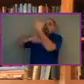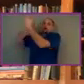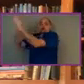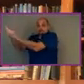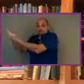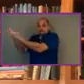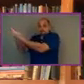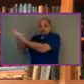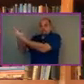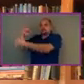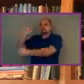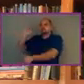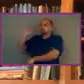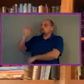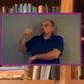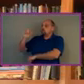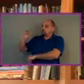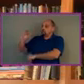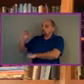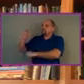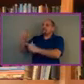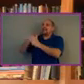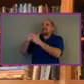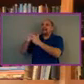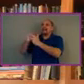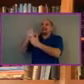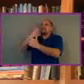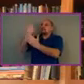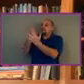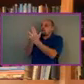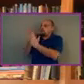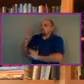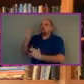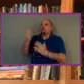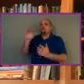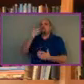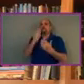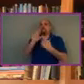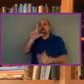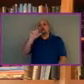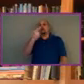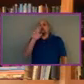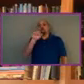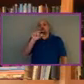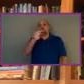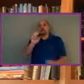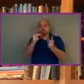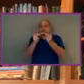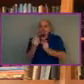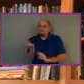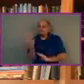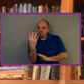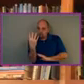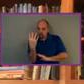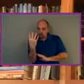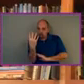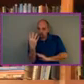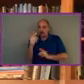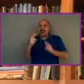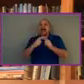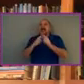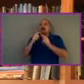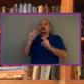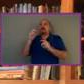we fly through the L4 swarm, visiting 5 different Trojan asteroids. First, we visit, like I